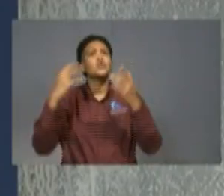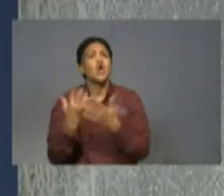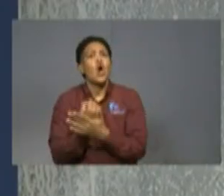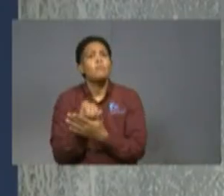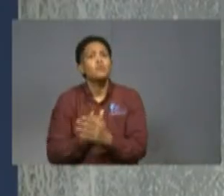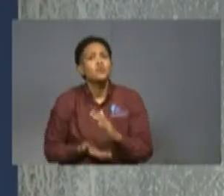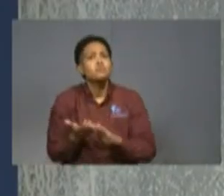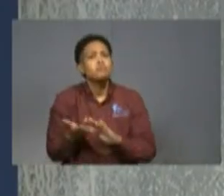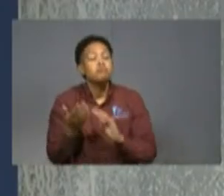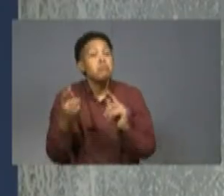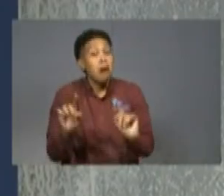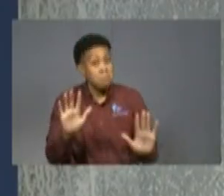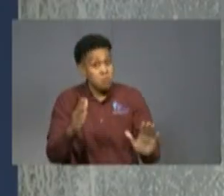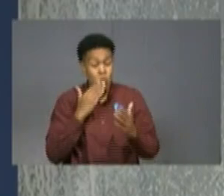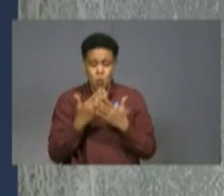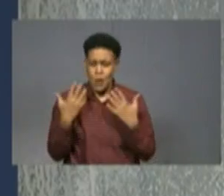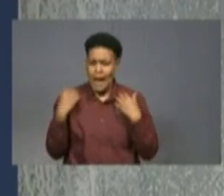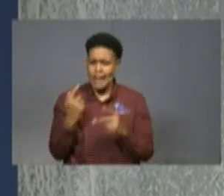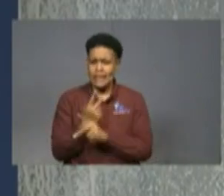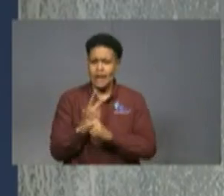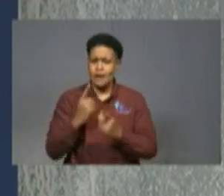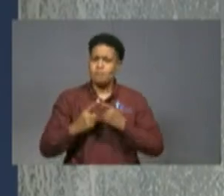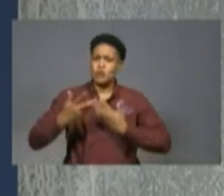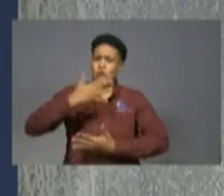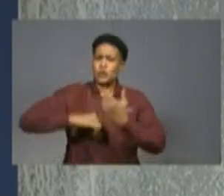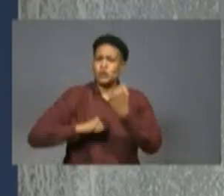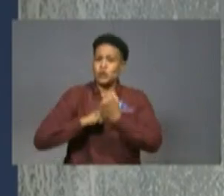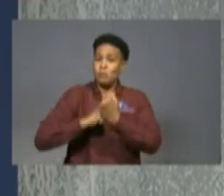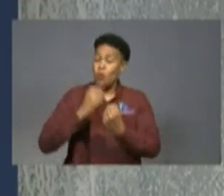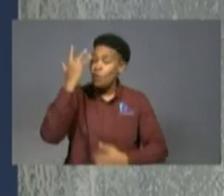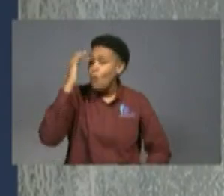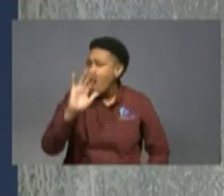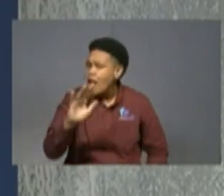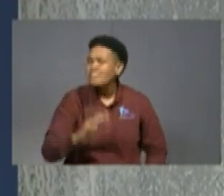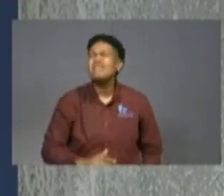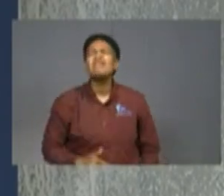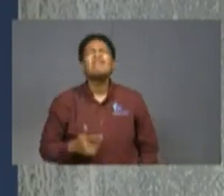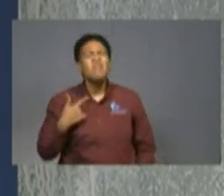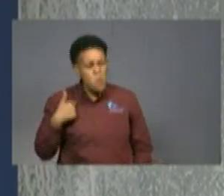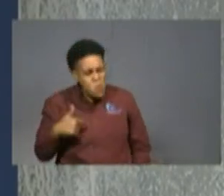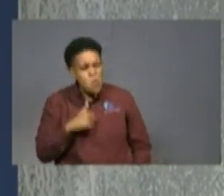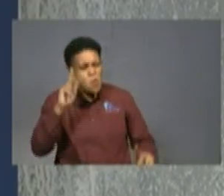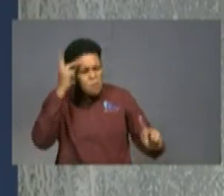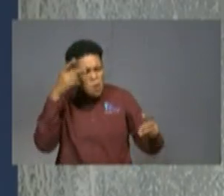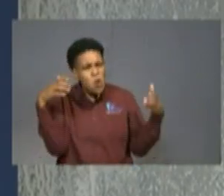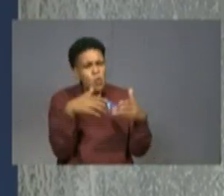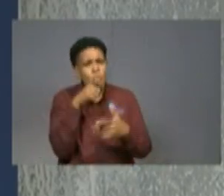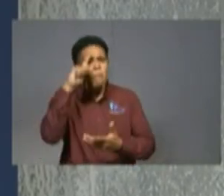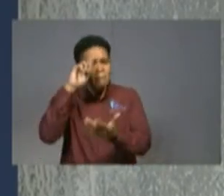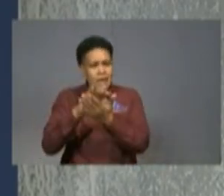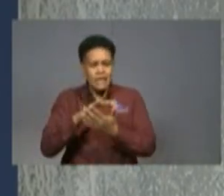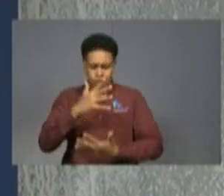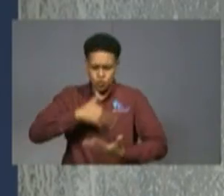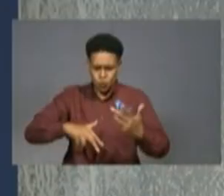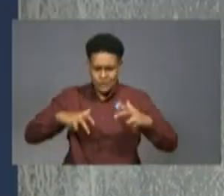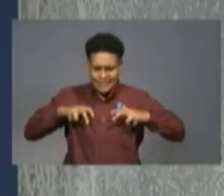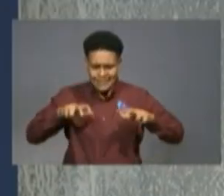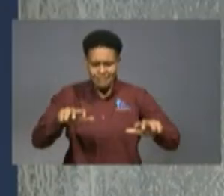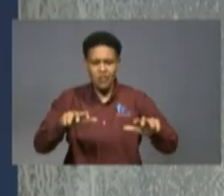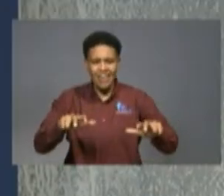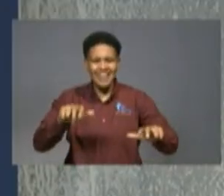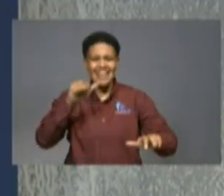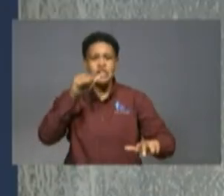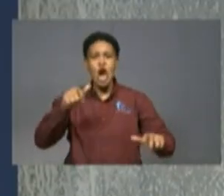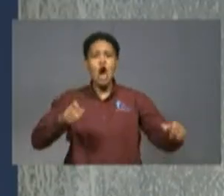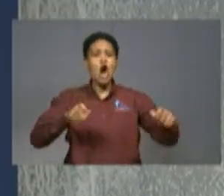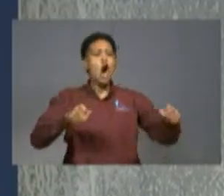opportunities, good health care, and social services. Why? Because we're the party that believes in social investment and not social